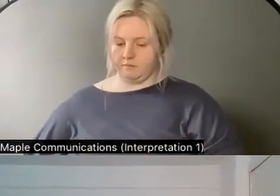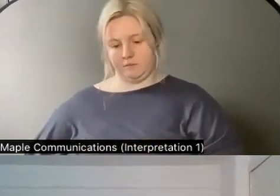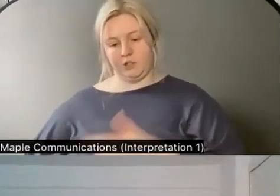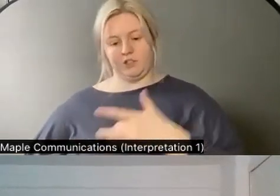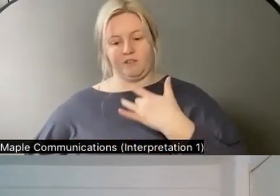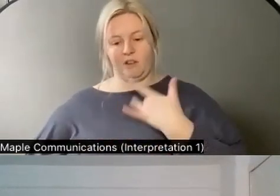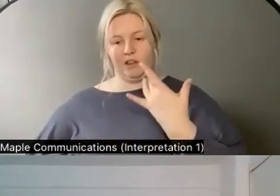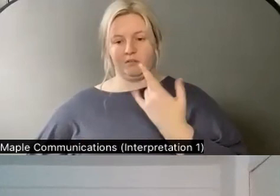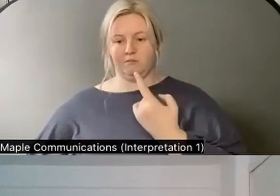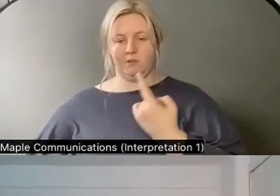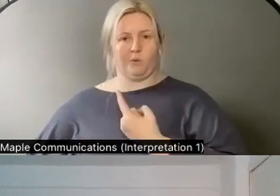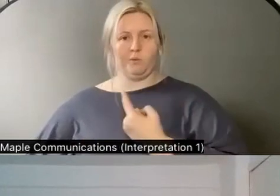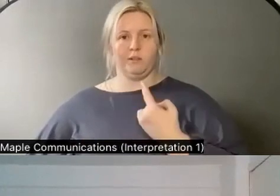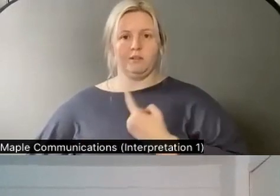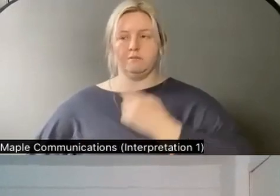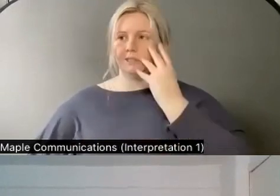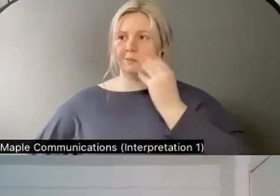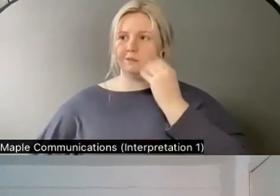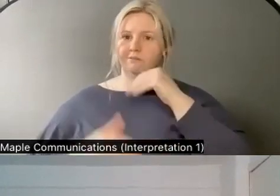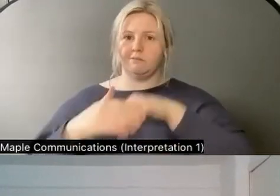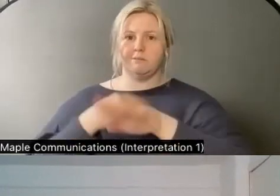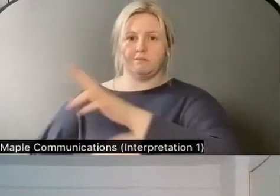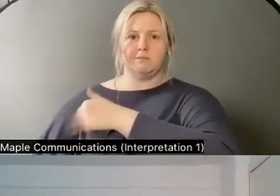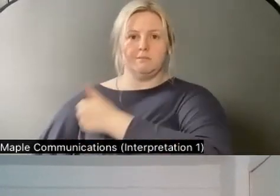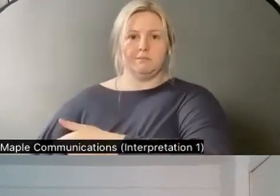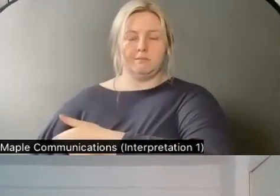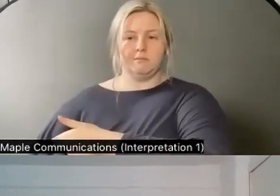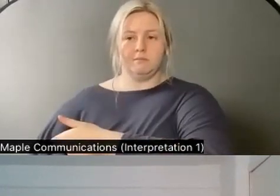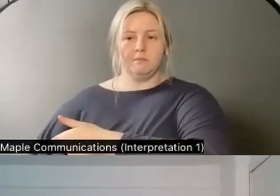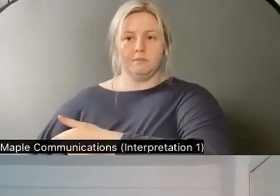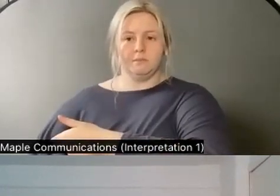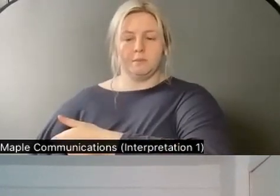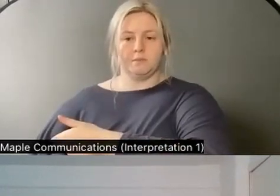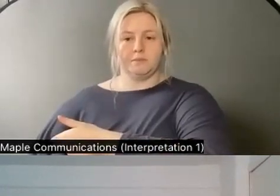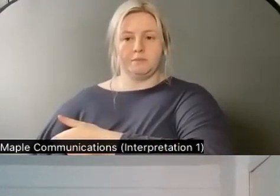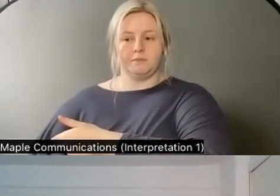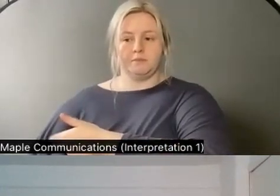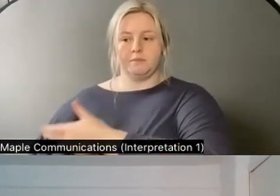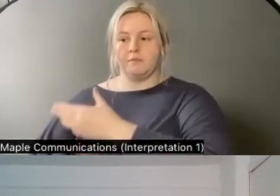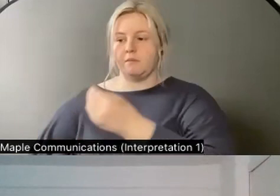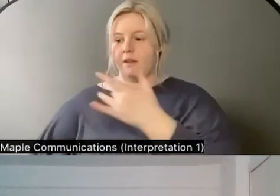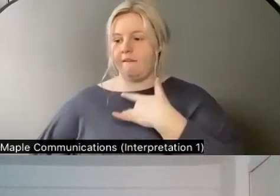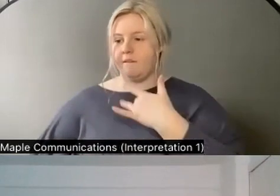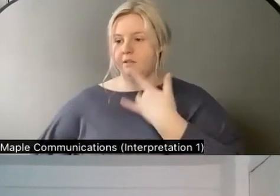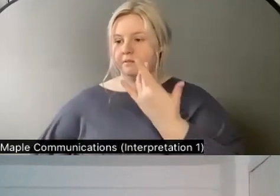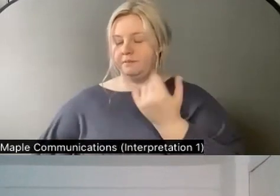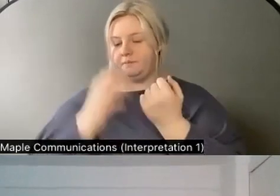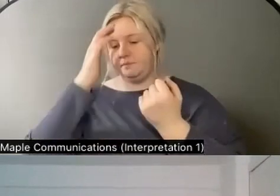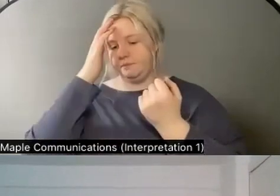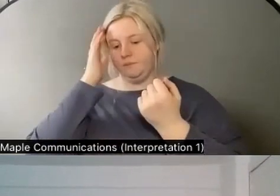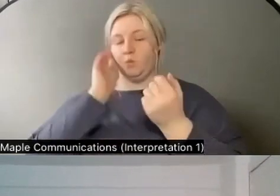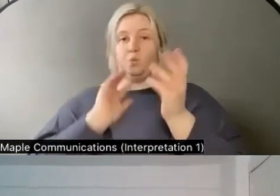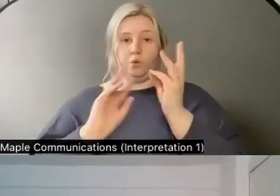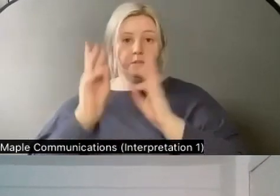of an experience it is. And that it worries me, especially in